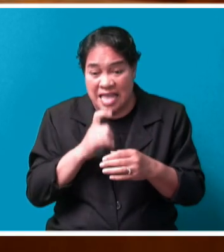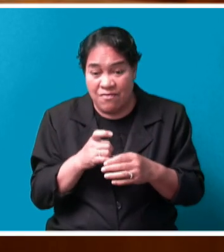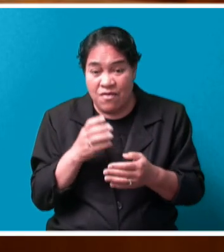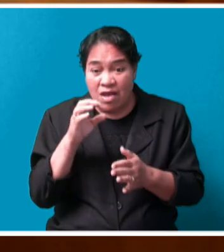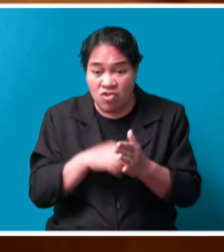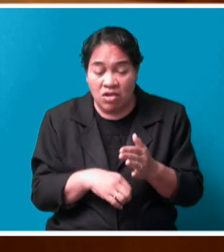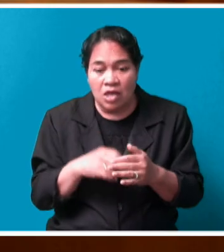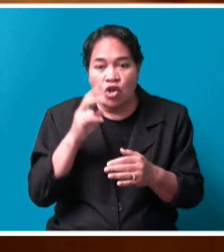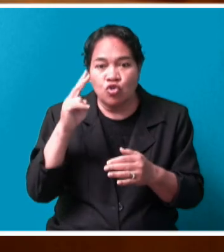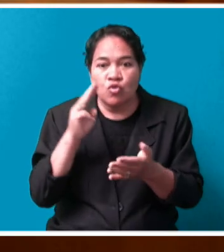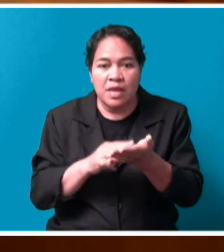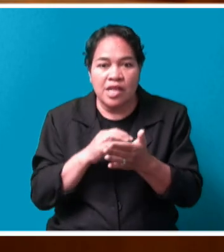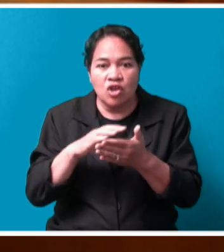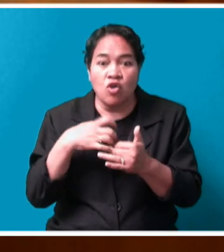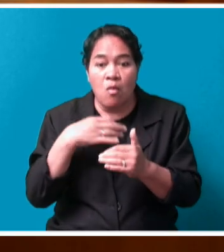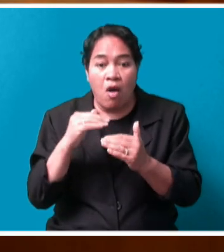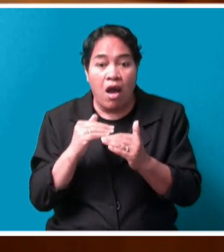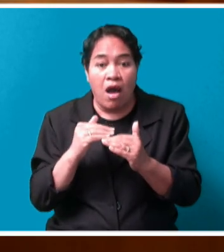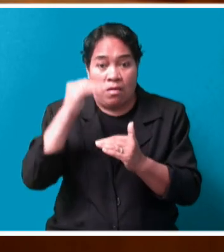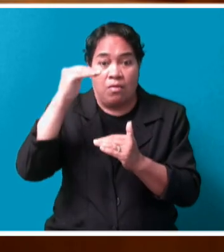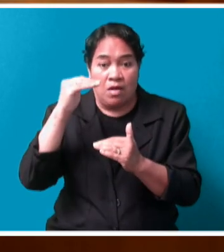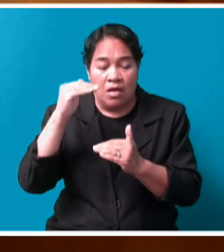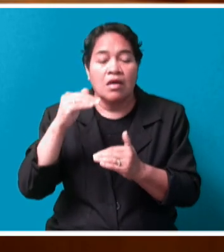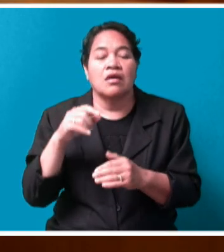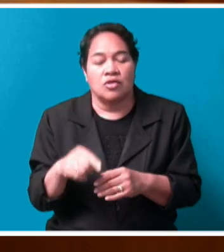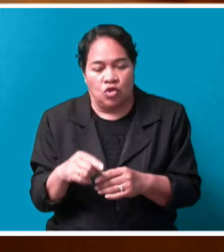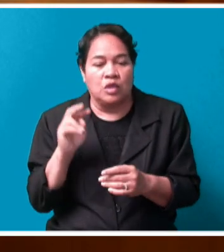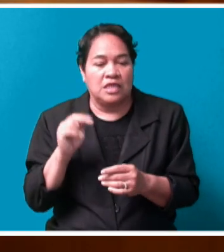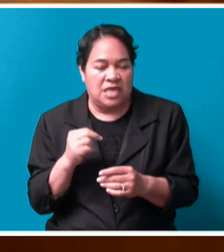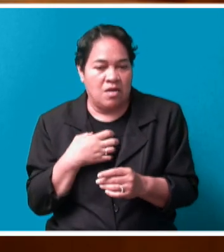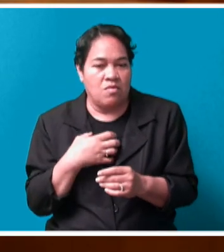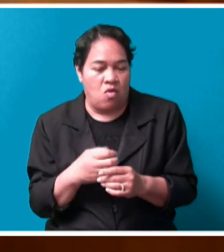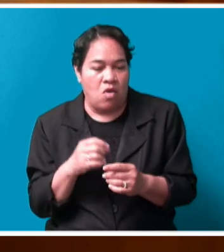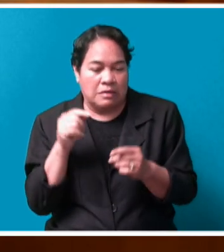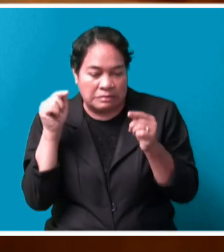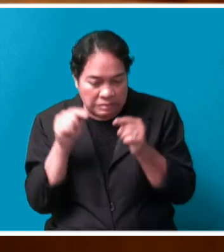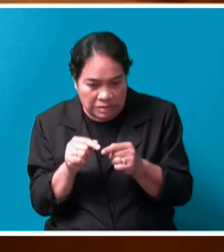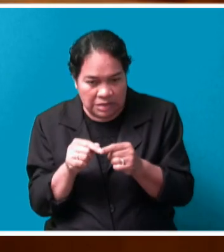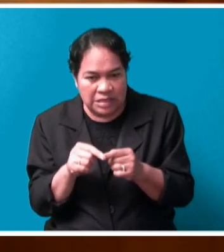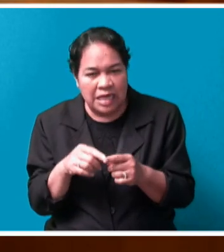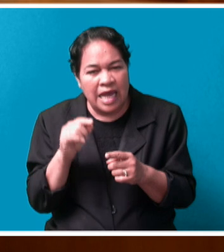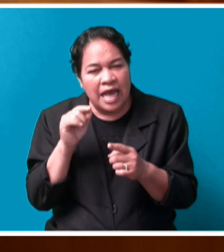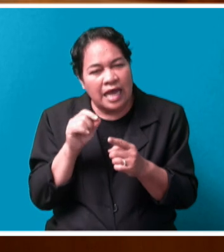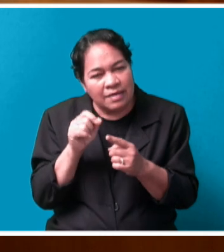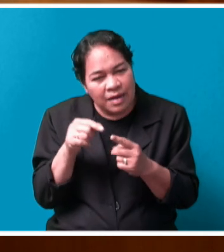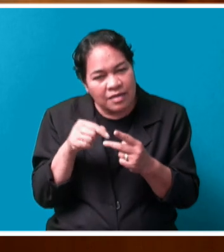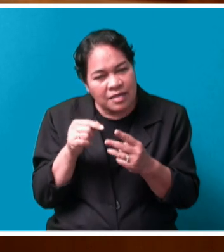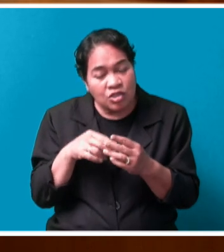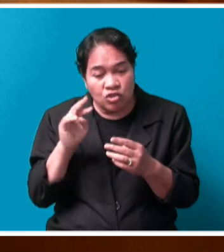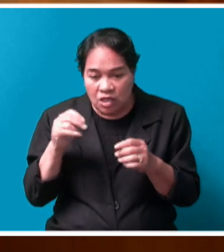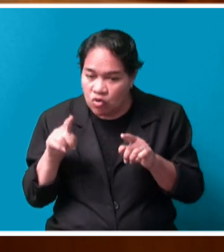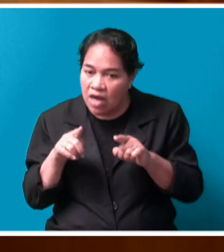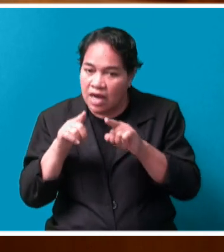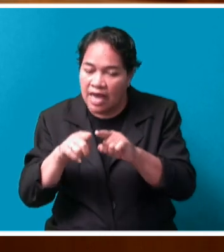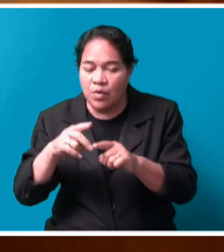threshold are assessed against key criteria, including alignment with National Development